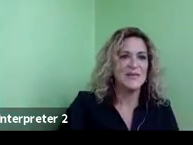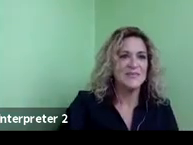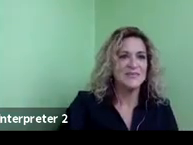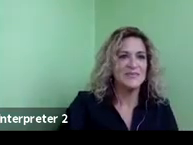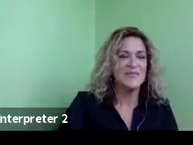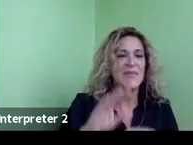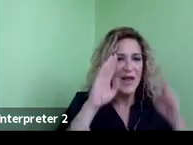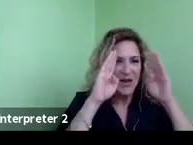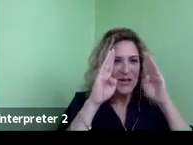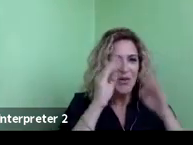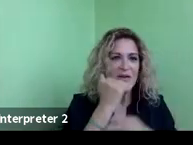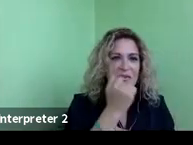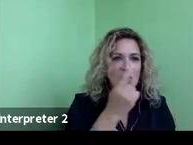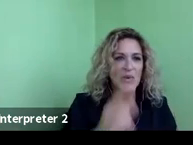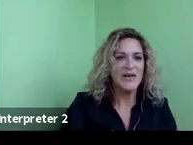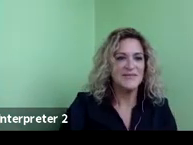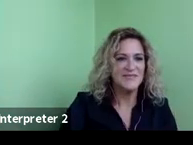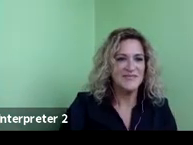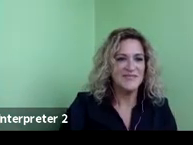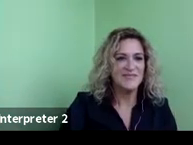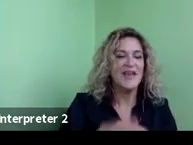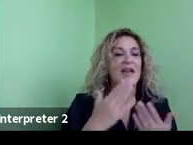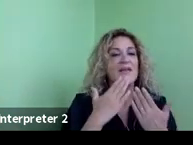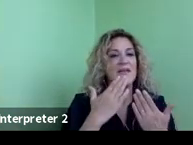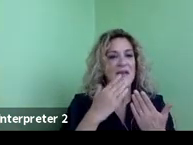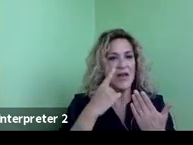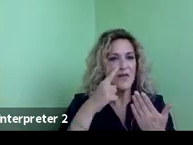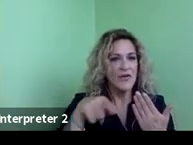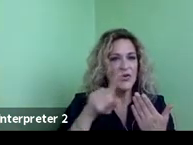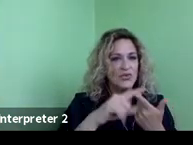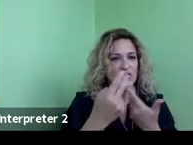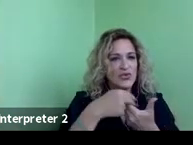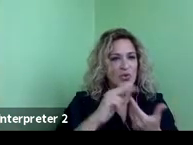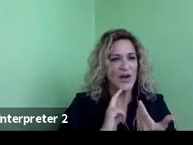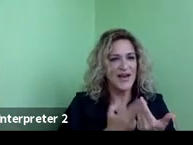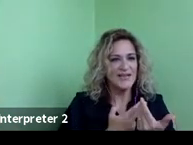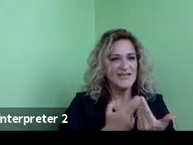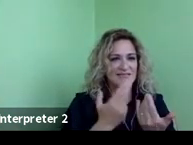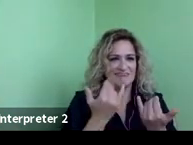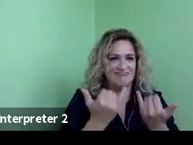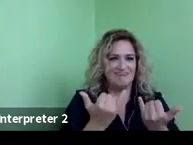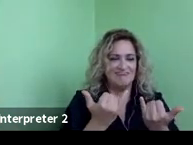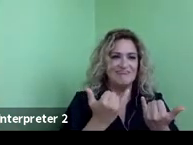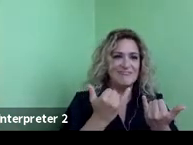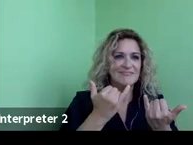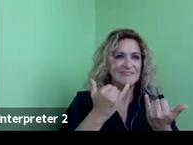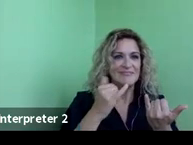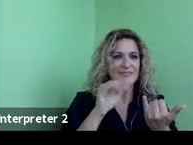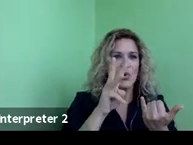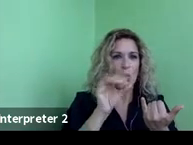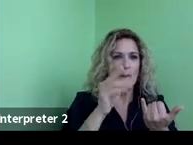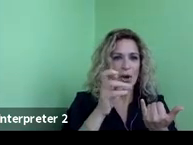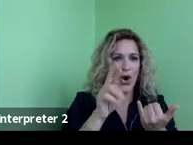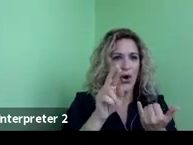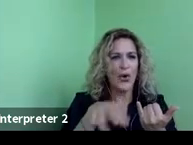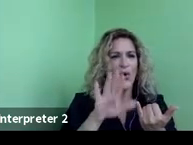everybody. Thank you so much for joining us. It's good to have you all on this webinar, and your questions have been excellent. Thank you, Corbin, for